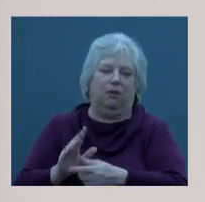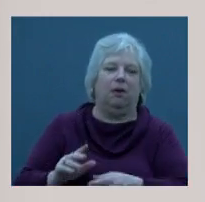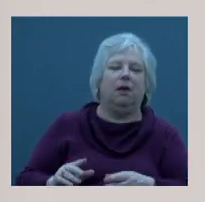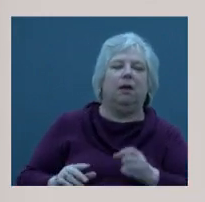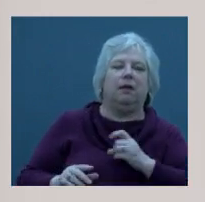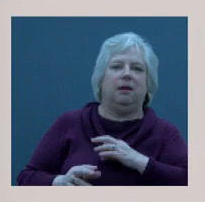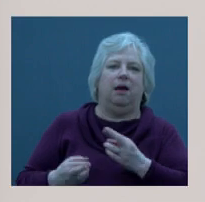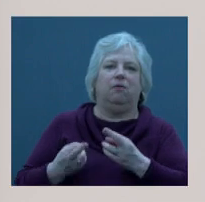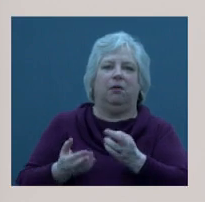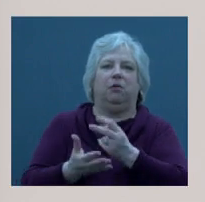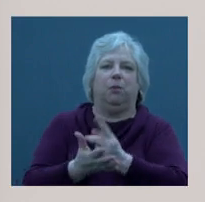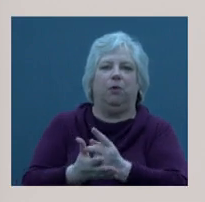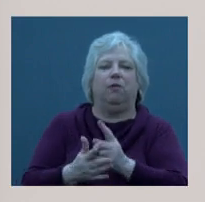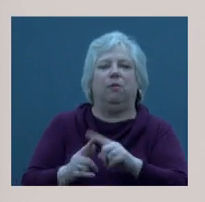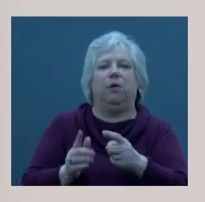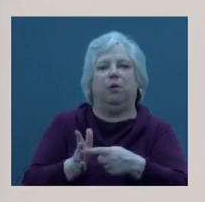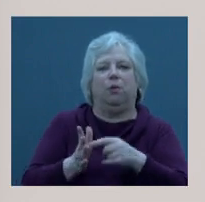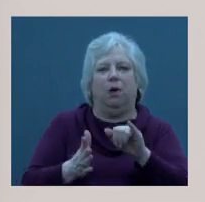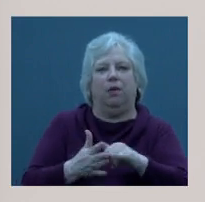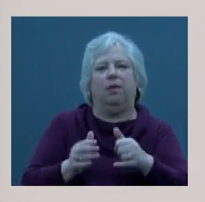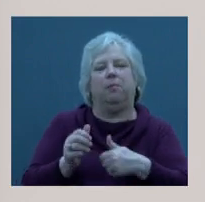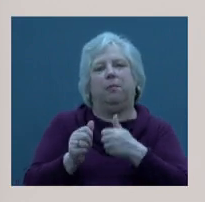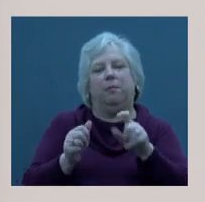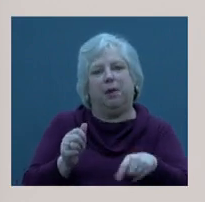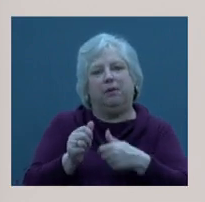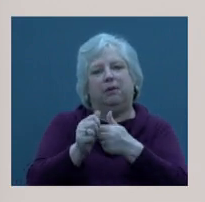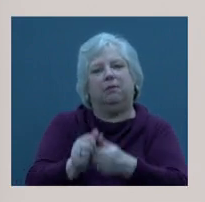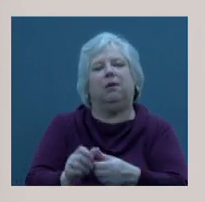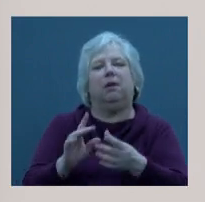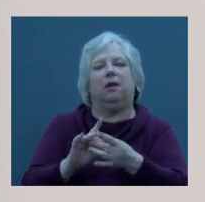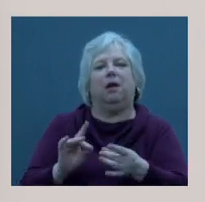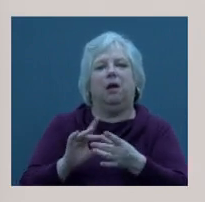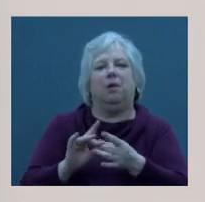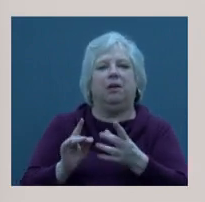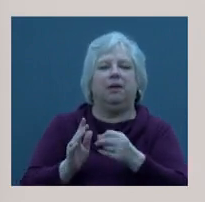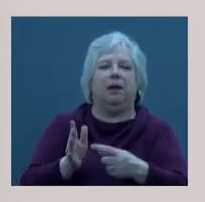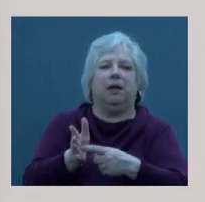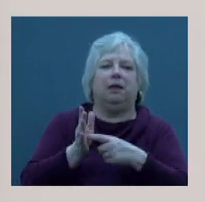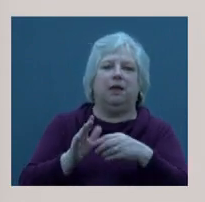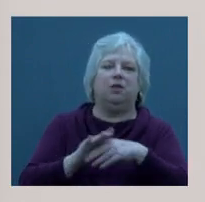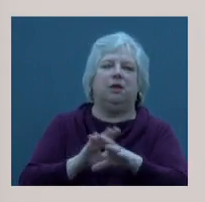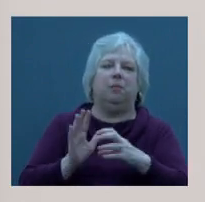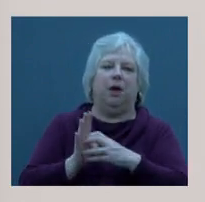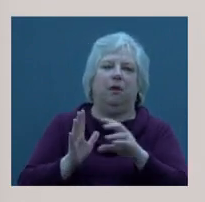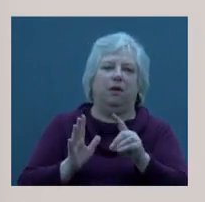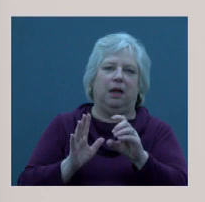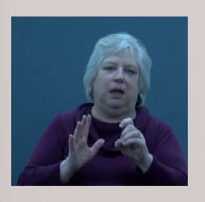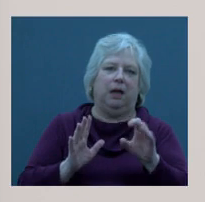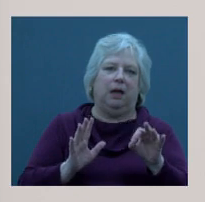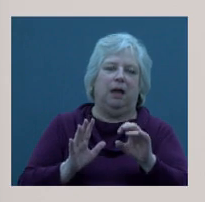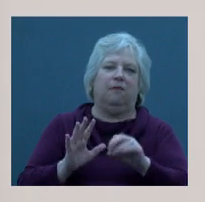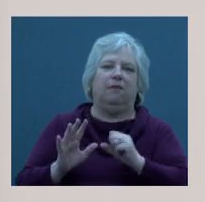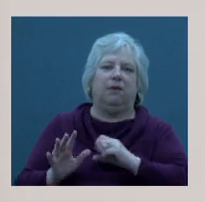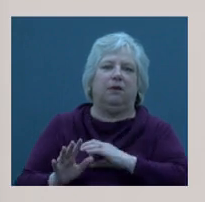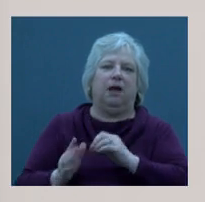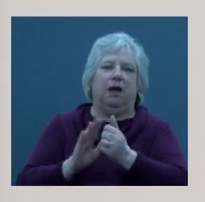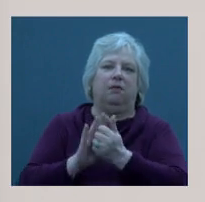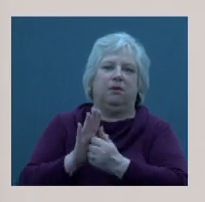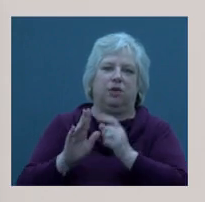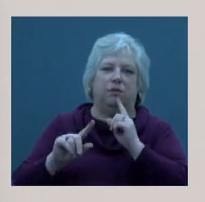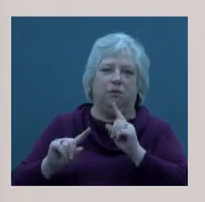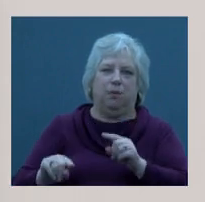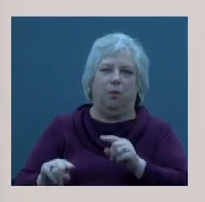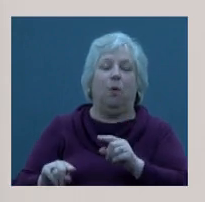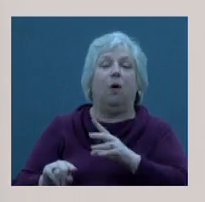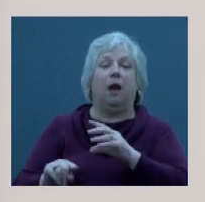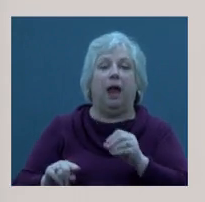of the site plan, subject to compliance with the comments and conditions outlined in paragraphs D, E, and F of the staff agenda report, and